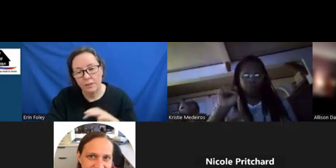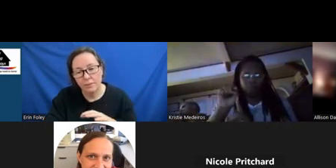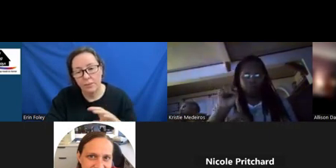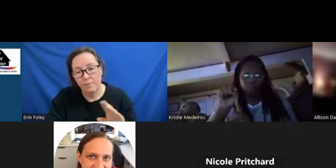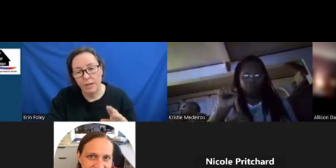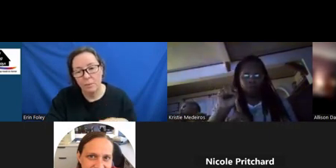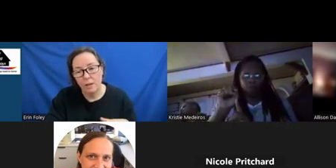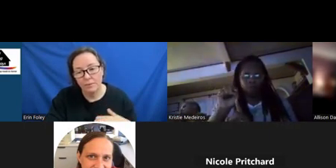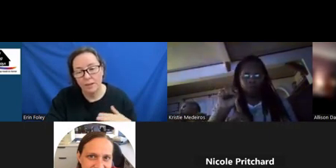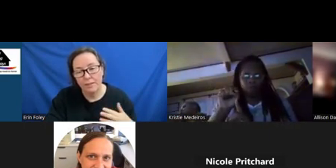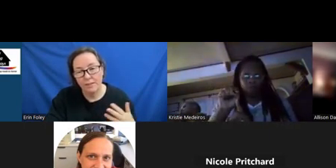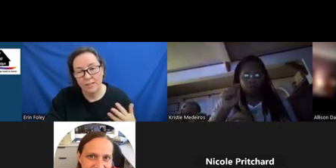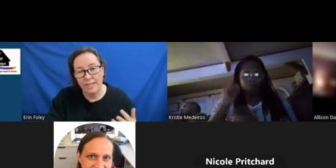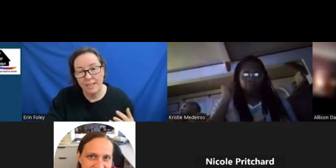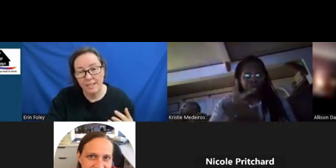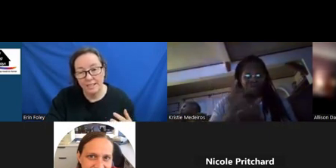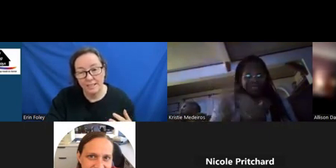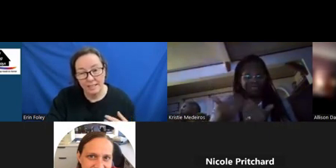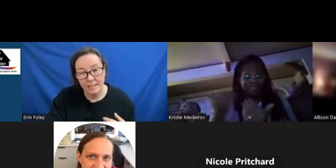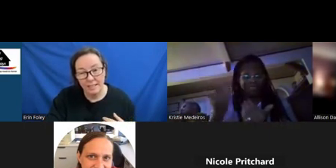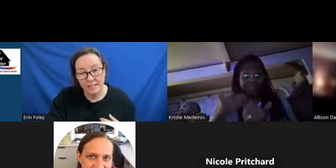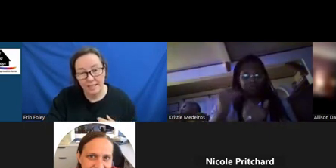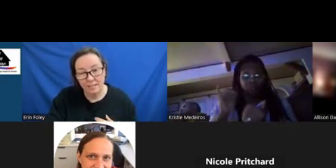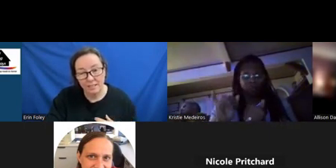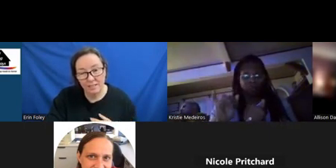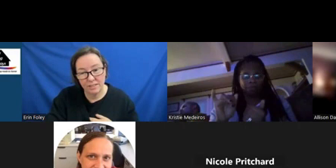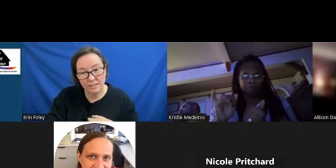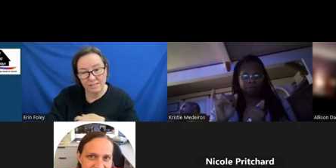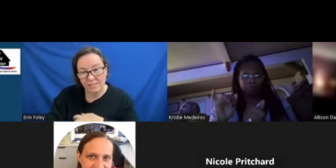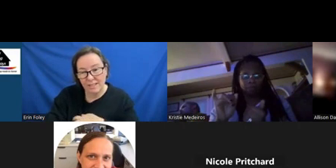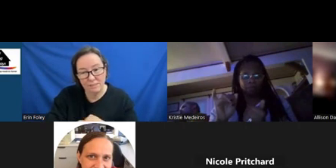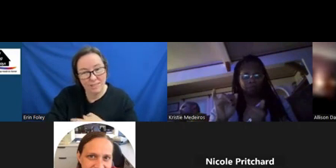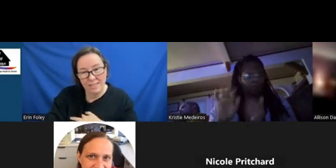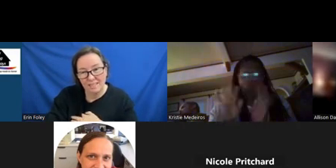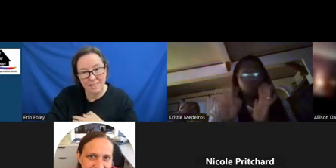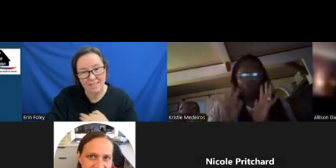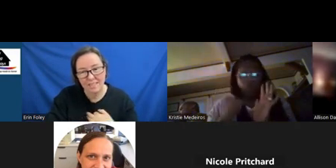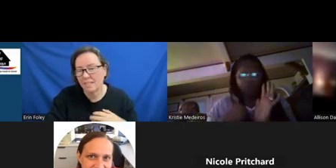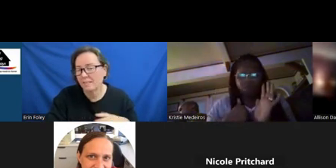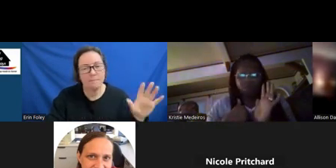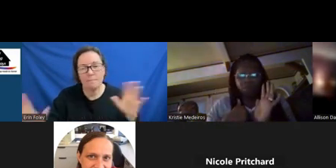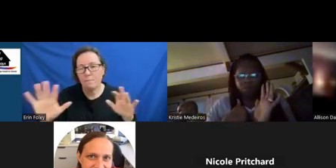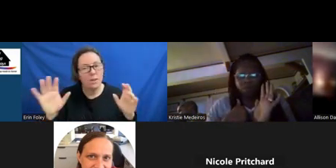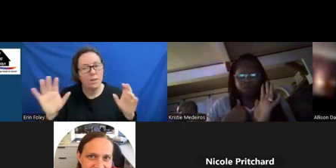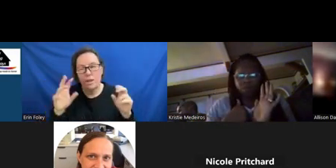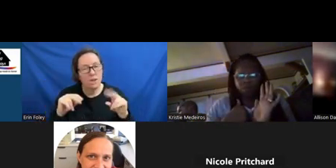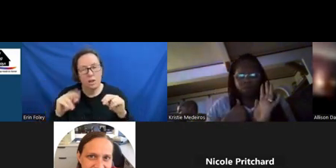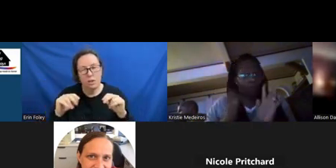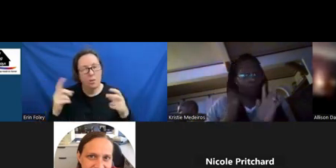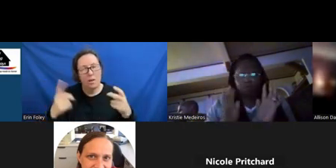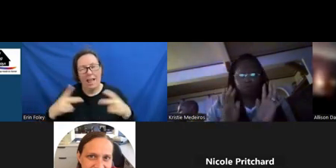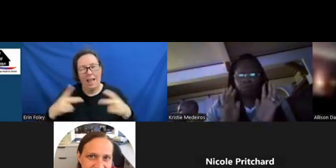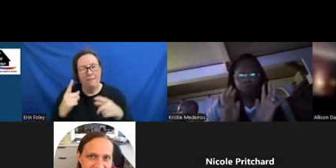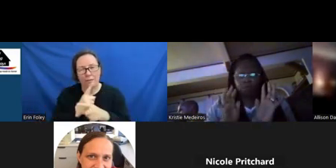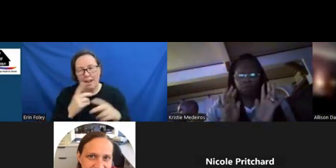so therefore they may qualify for the EADC. What's that like?